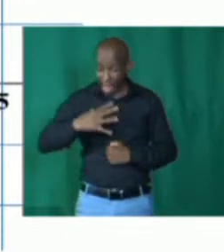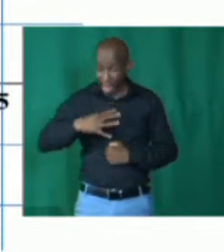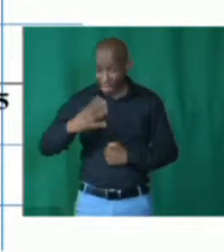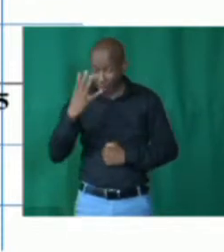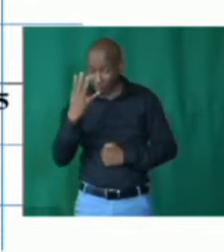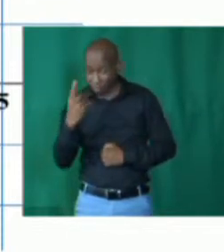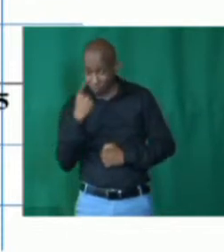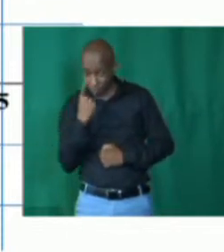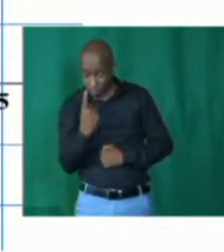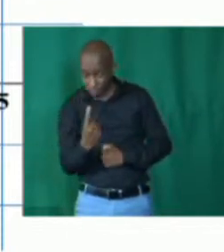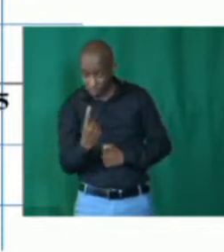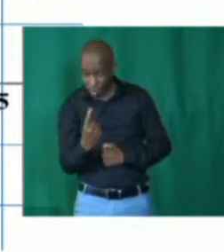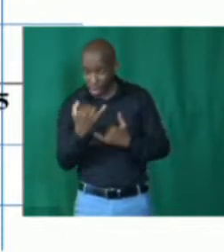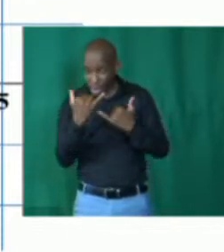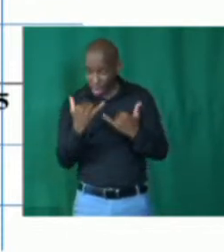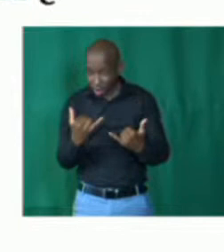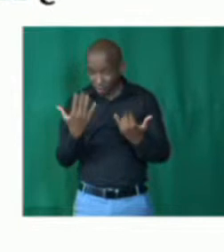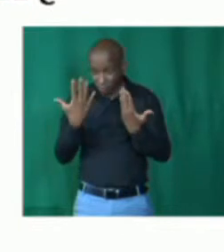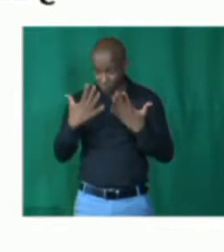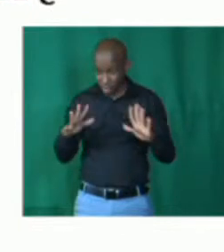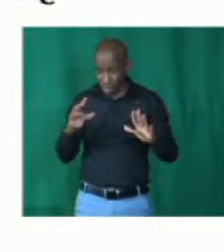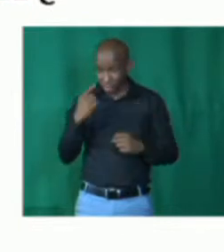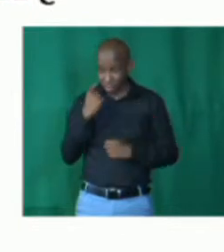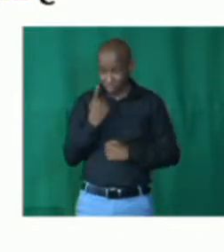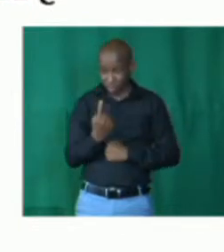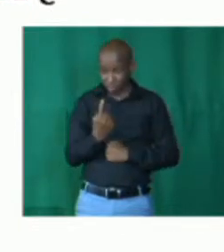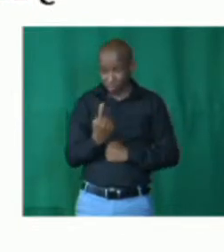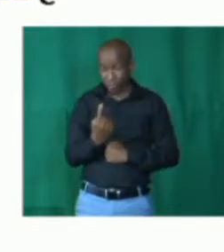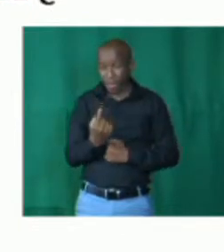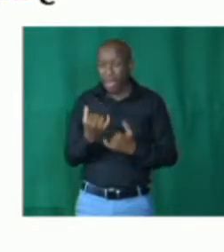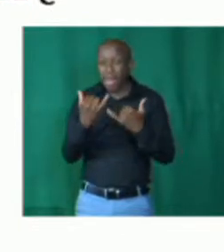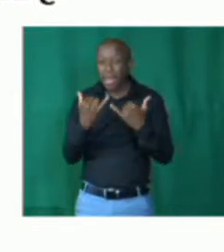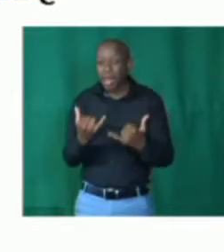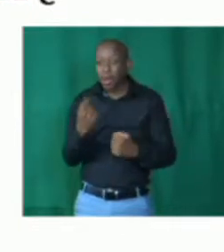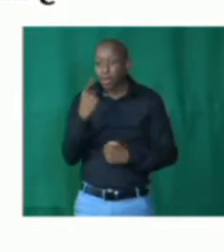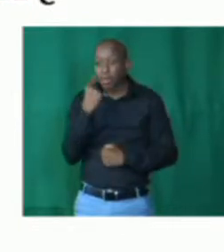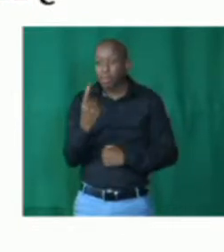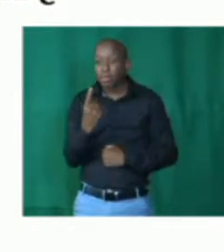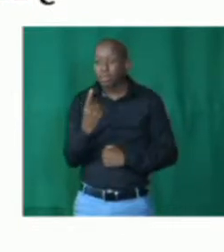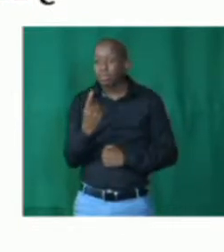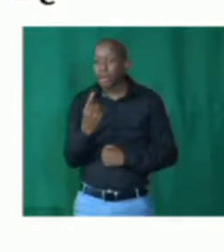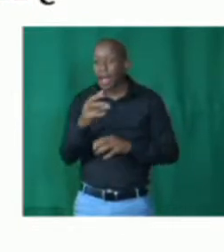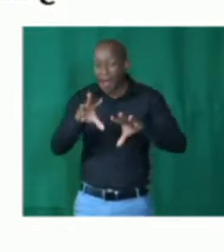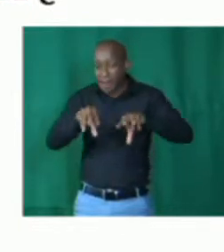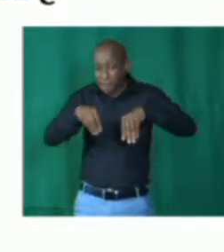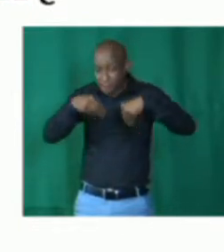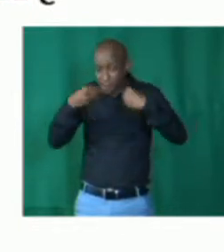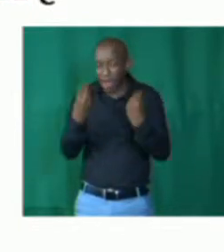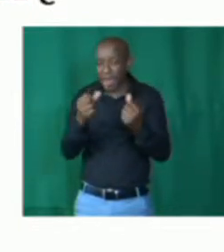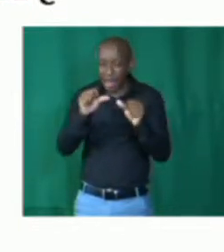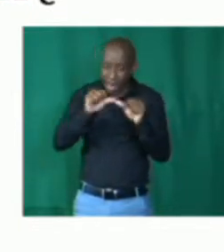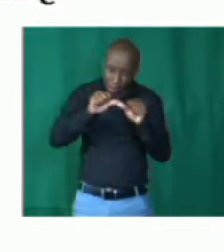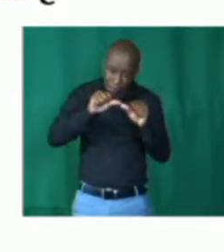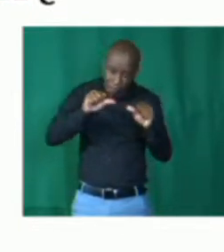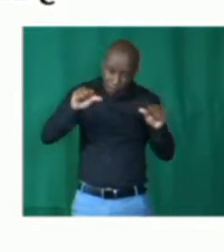4, so we can as well skip this. Okay, so here we are finding